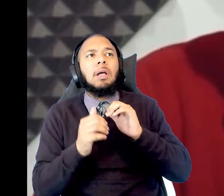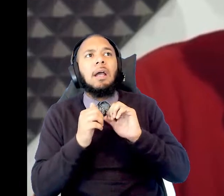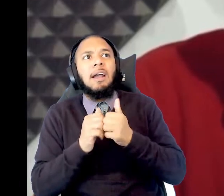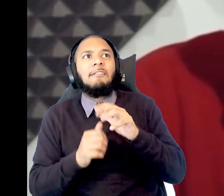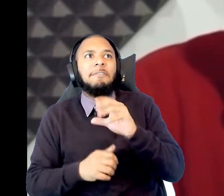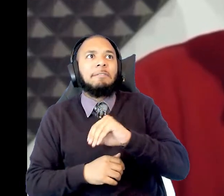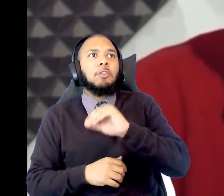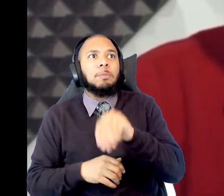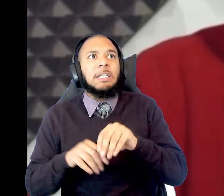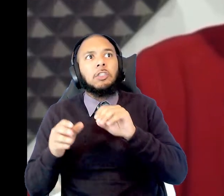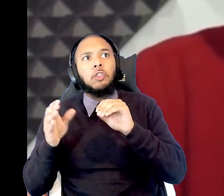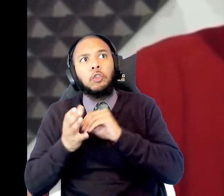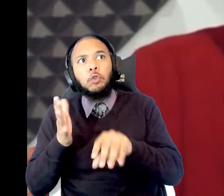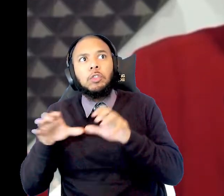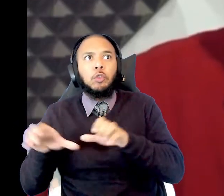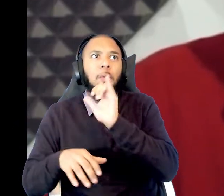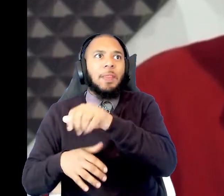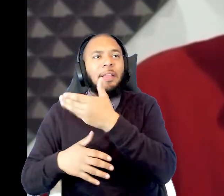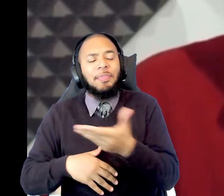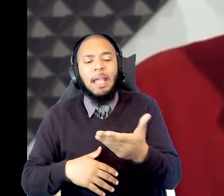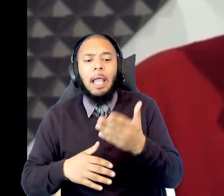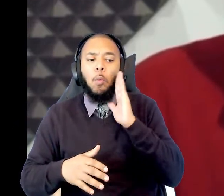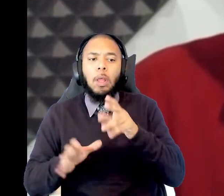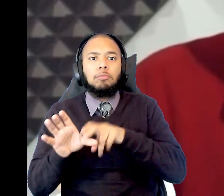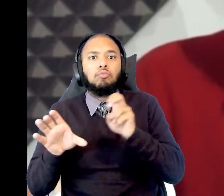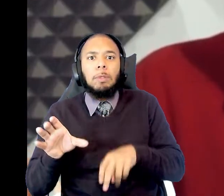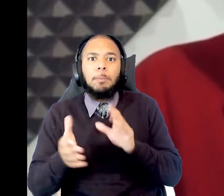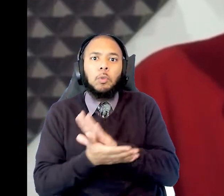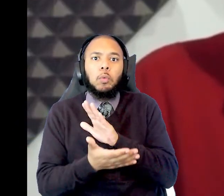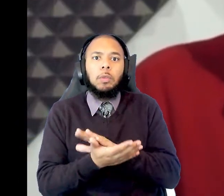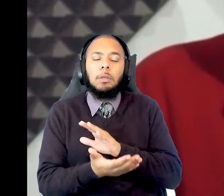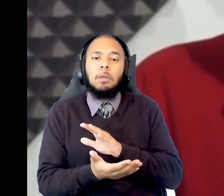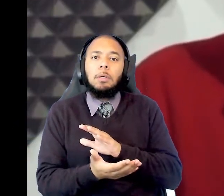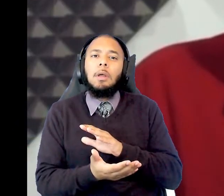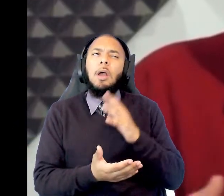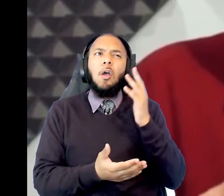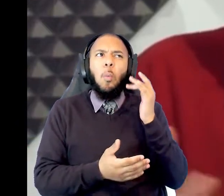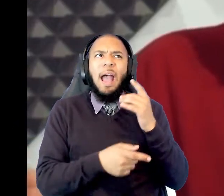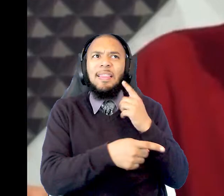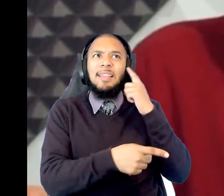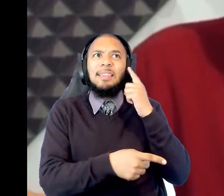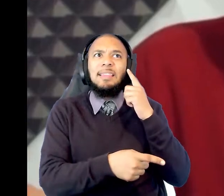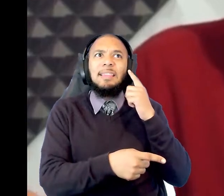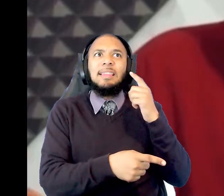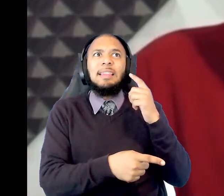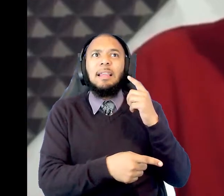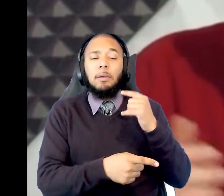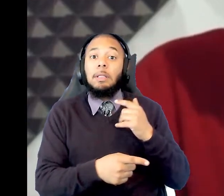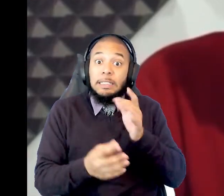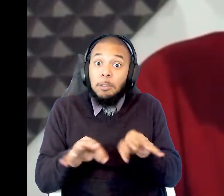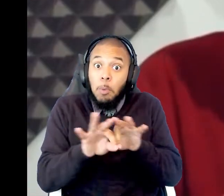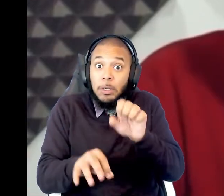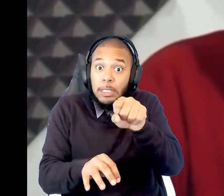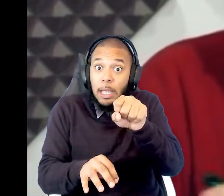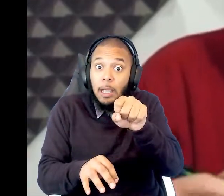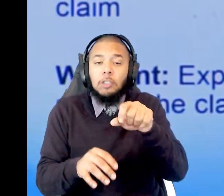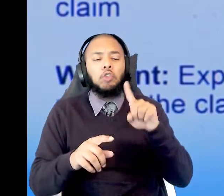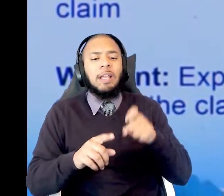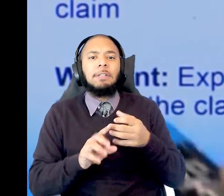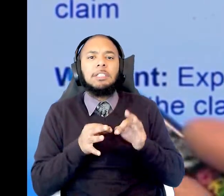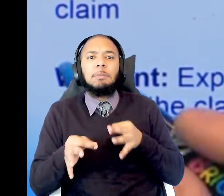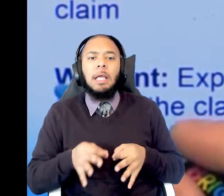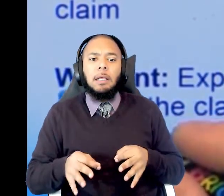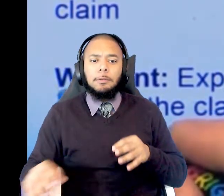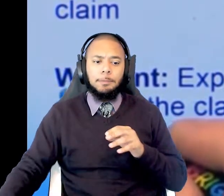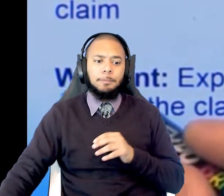do this and that end up dropping out of school. That's an important statistic, but what does it mean? That's what we call the warrant,